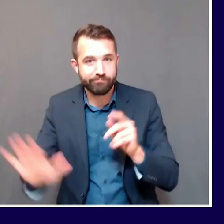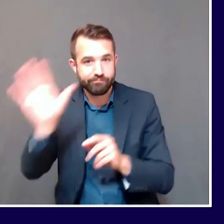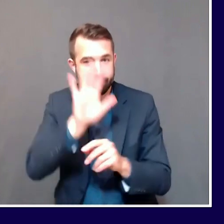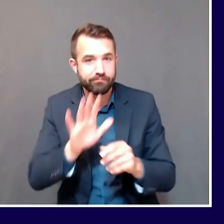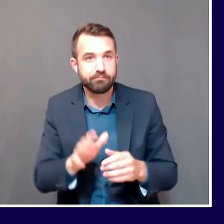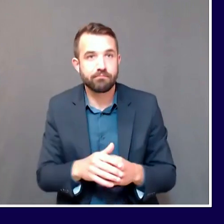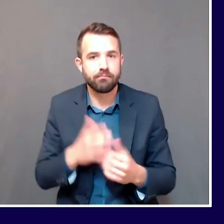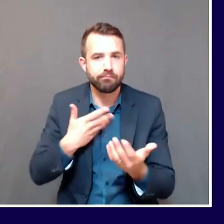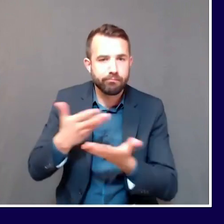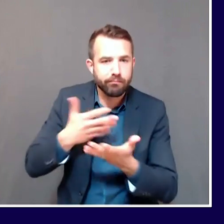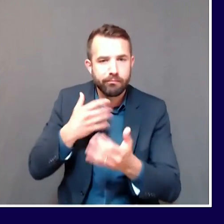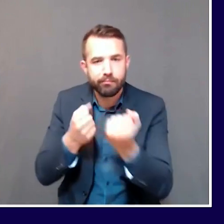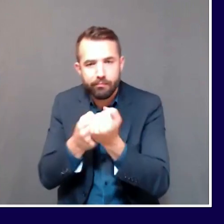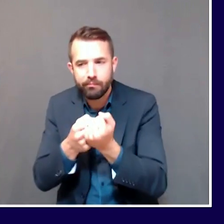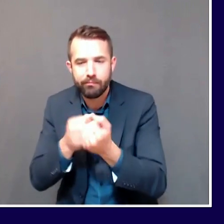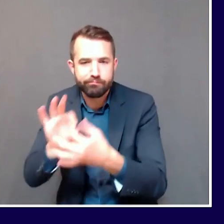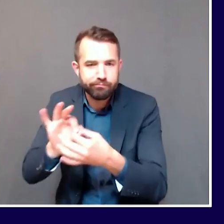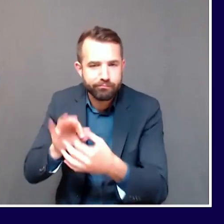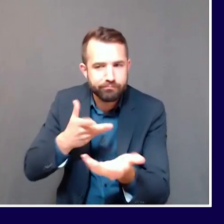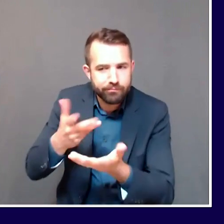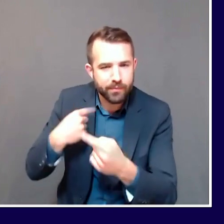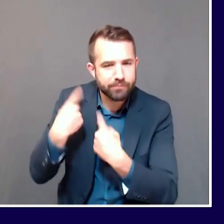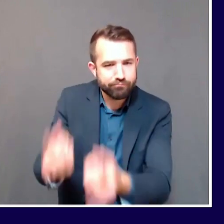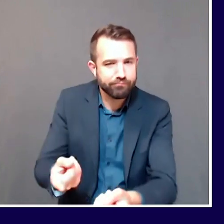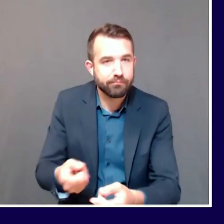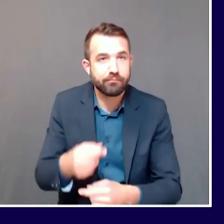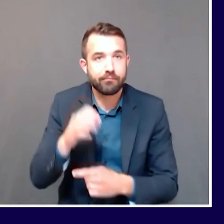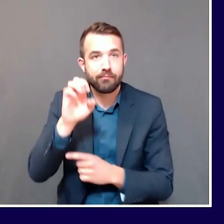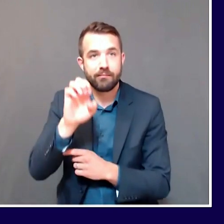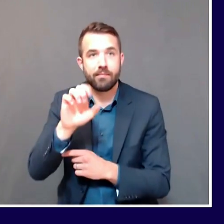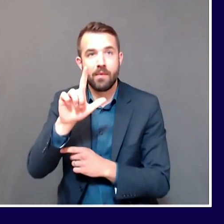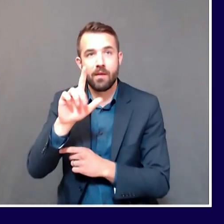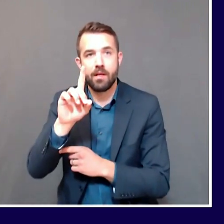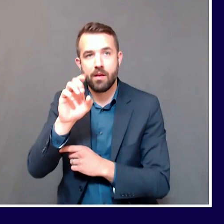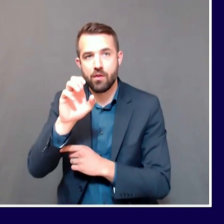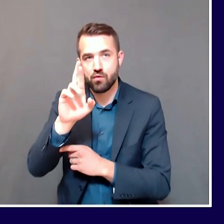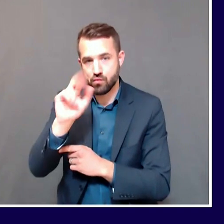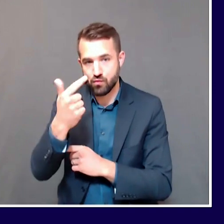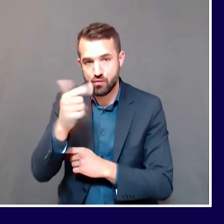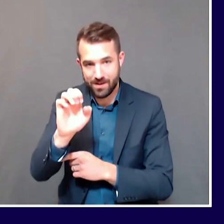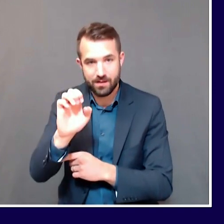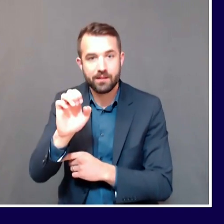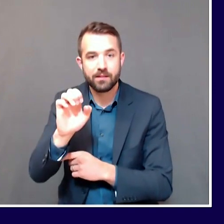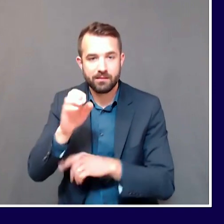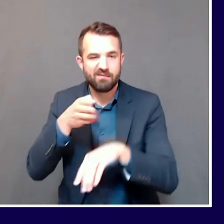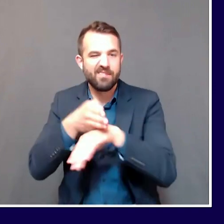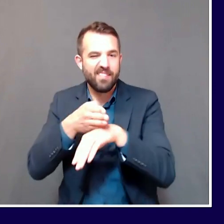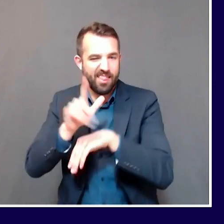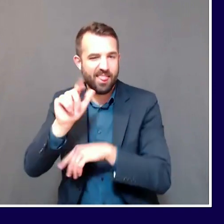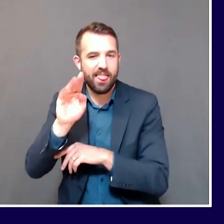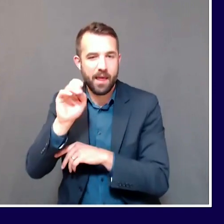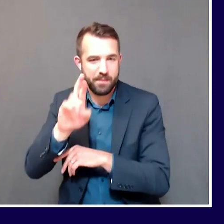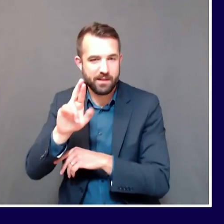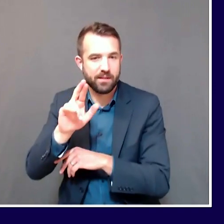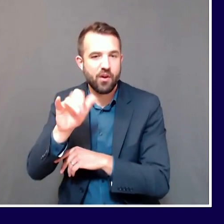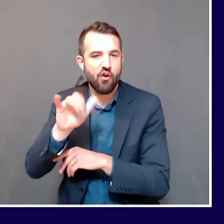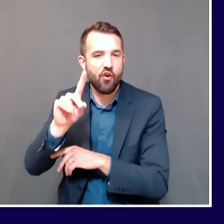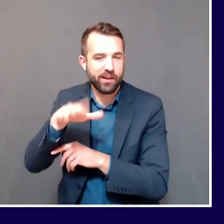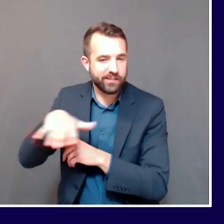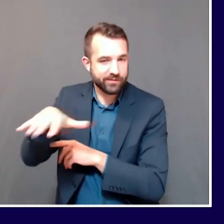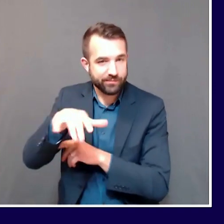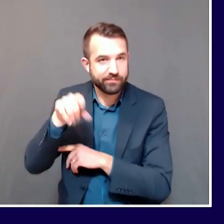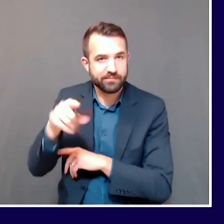The first is an outbreak at the Eldridge lumber yard in York, where there remain 13 cases confirmed